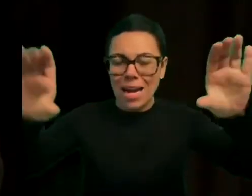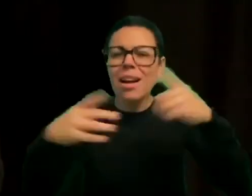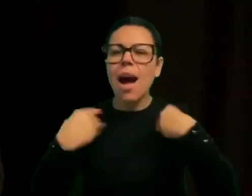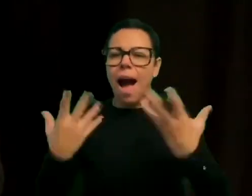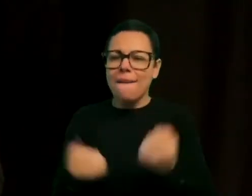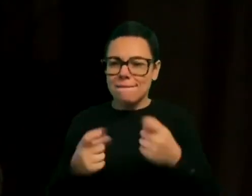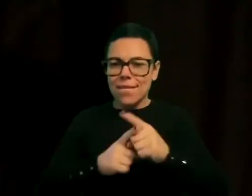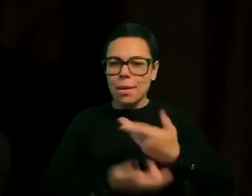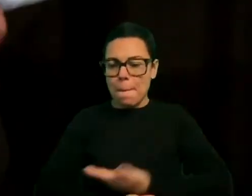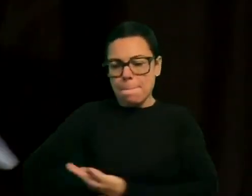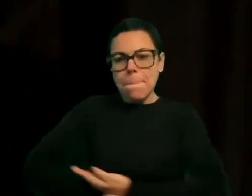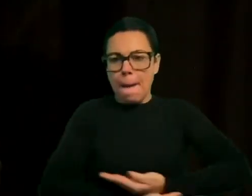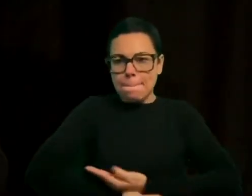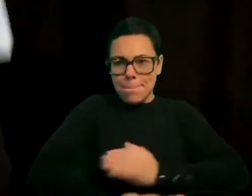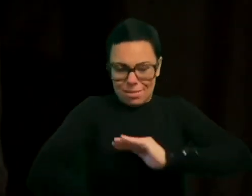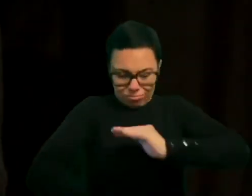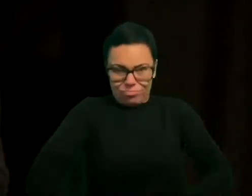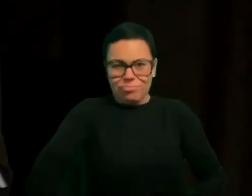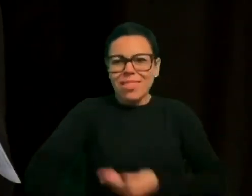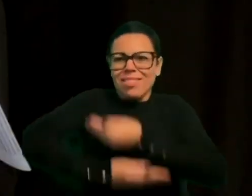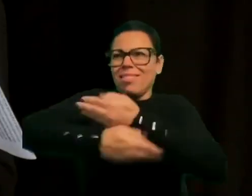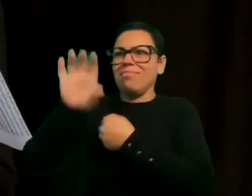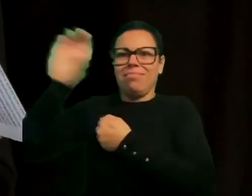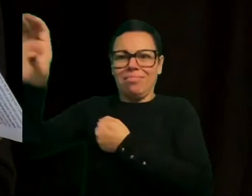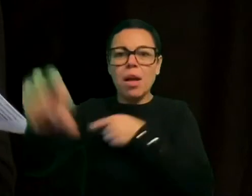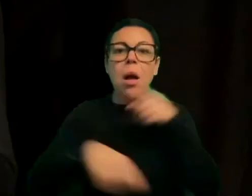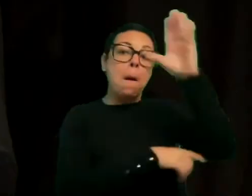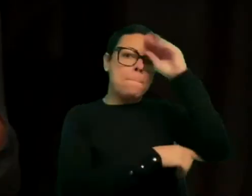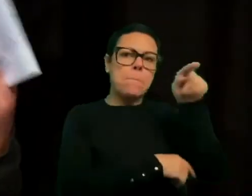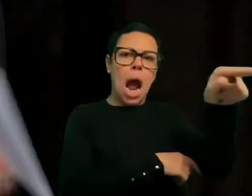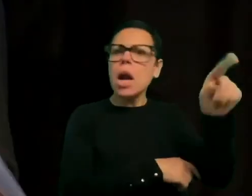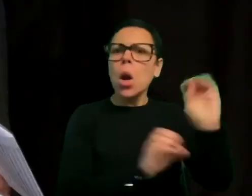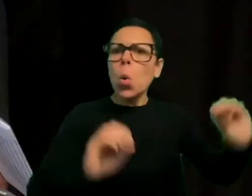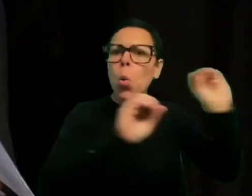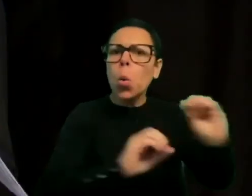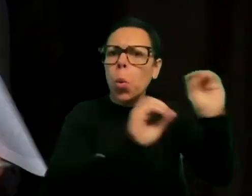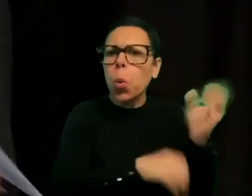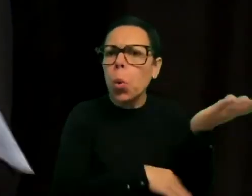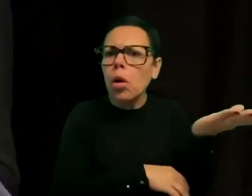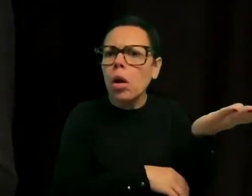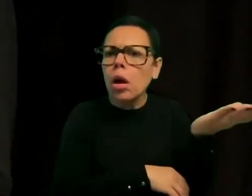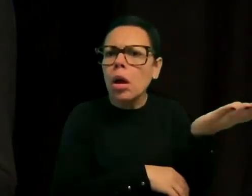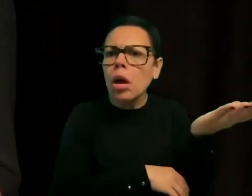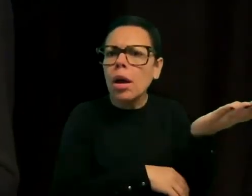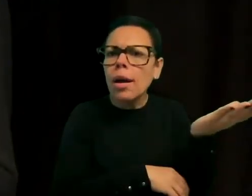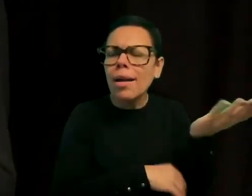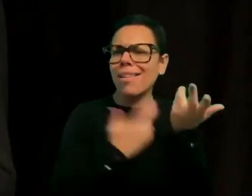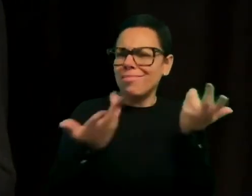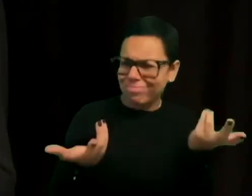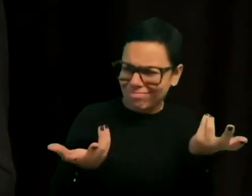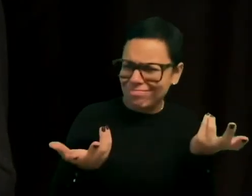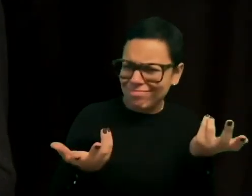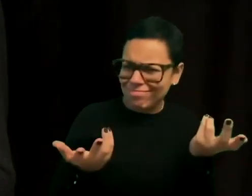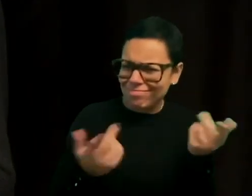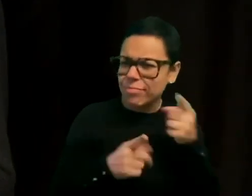changing the baby. And that's one of the things that you have to analyze, that okay, where not only women will want to